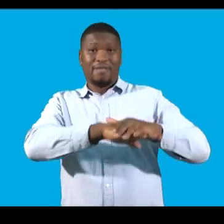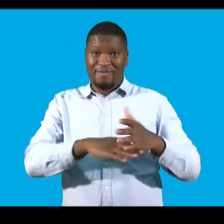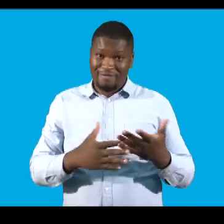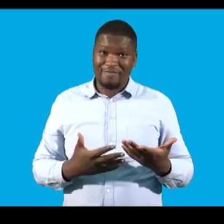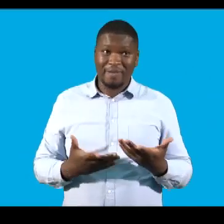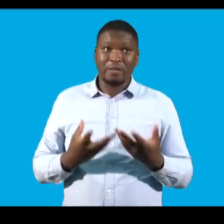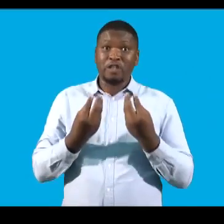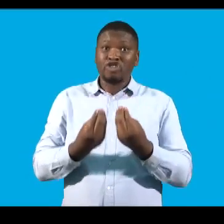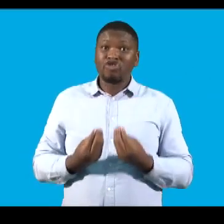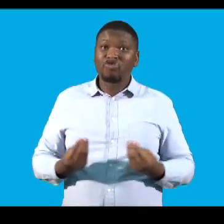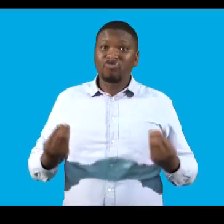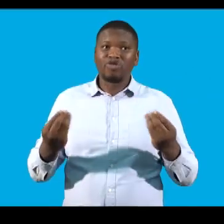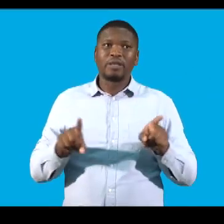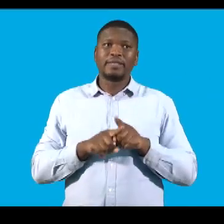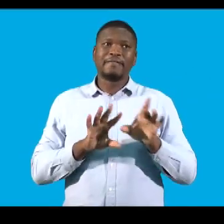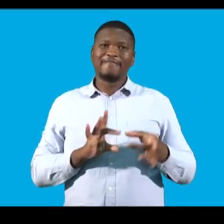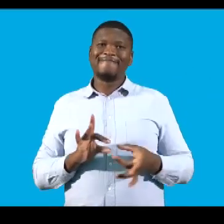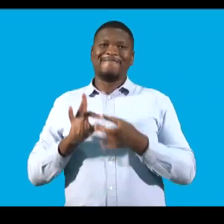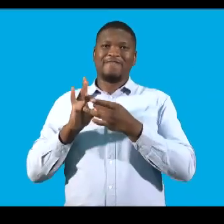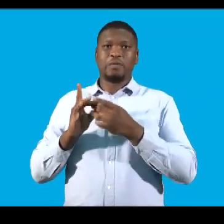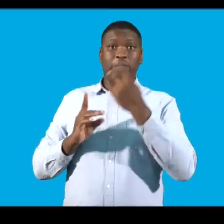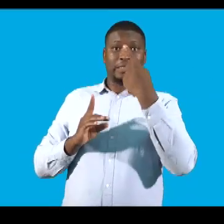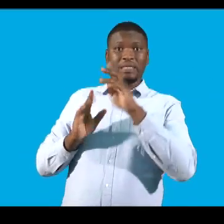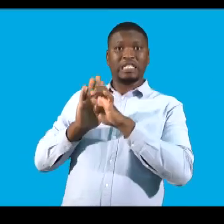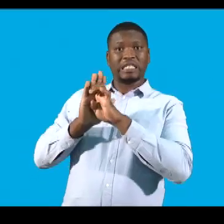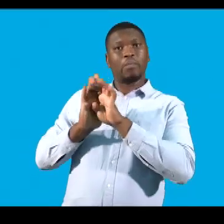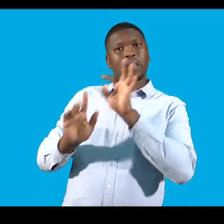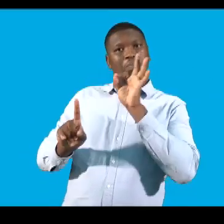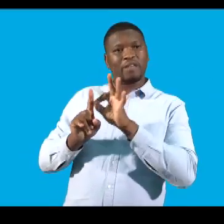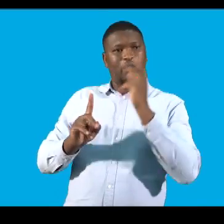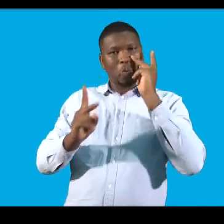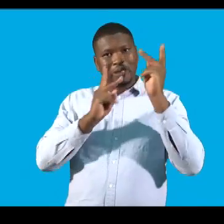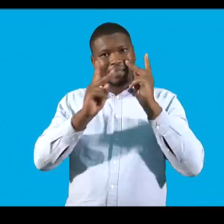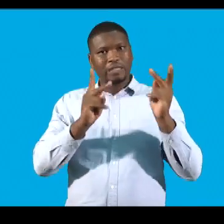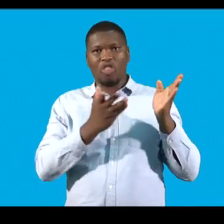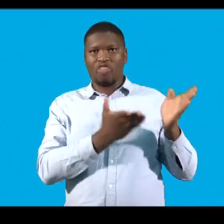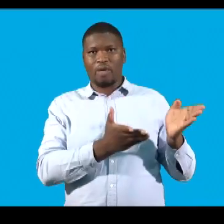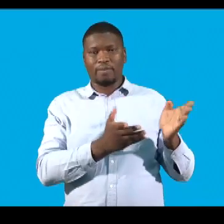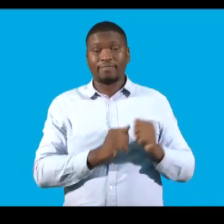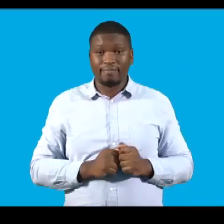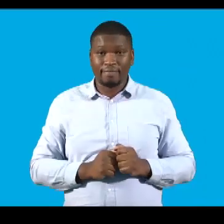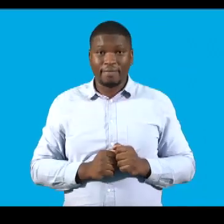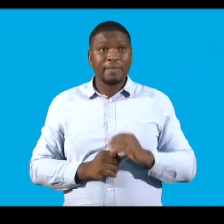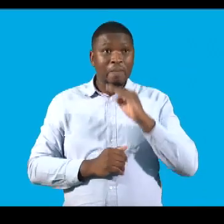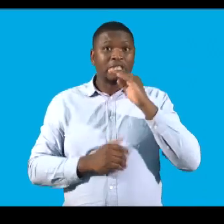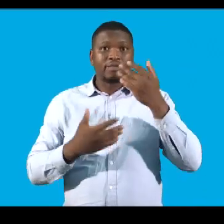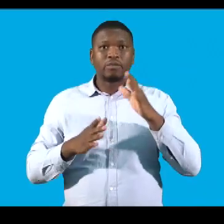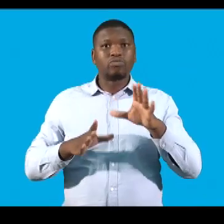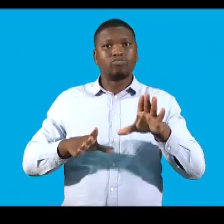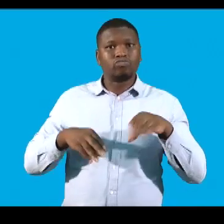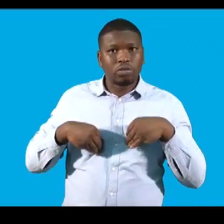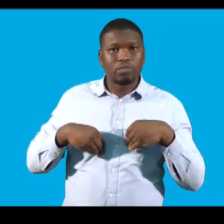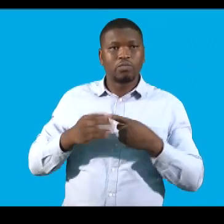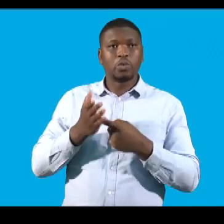the children. Look at the specific examples that we see in these lines. There is an